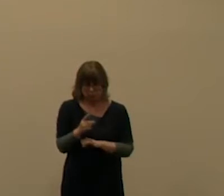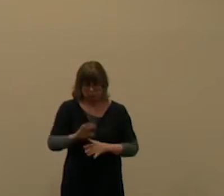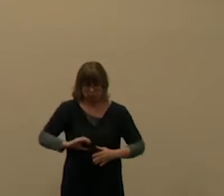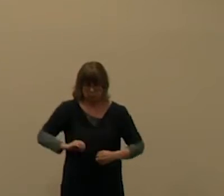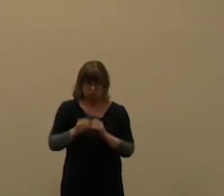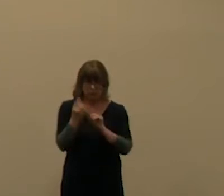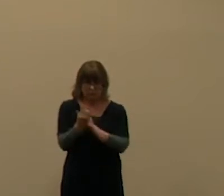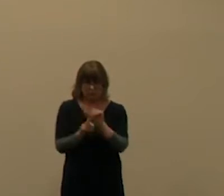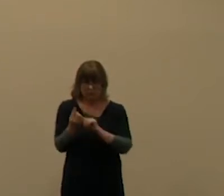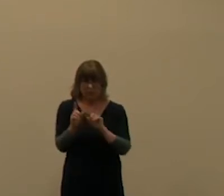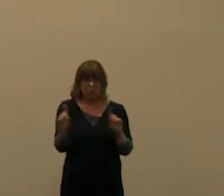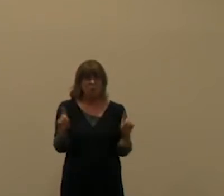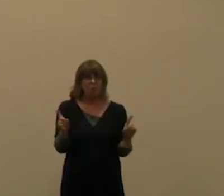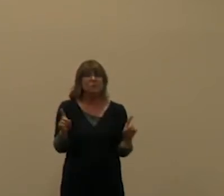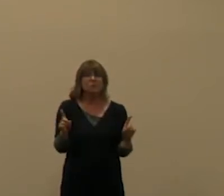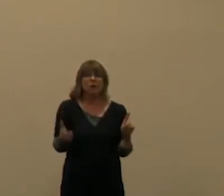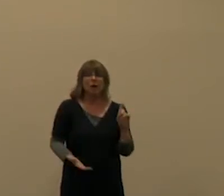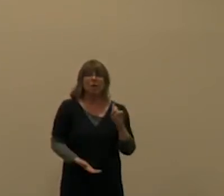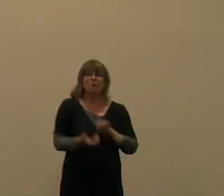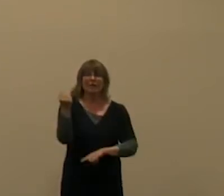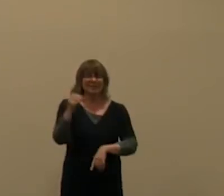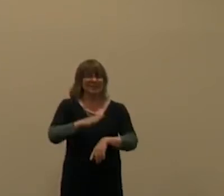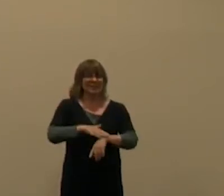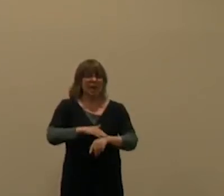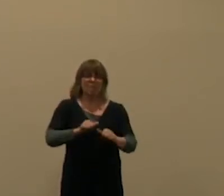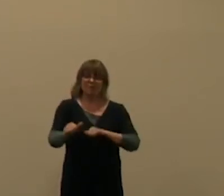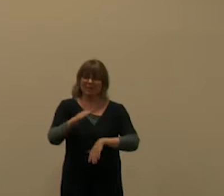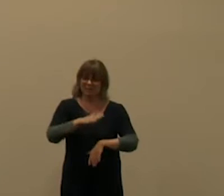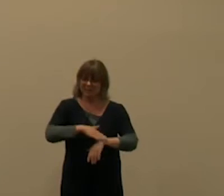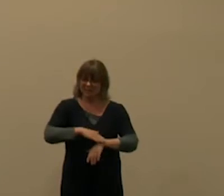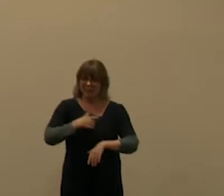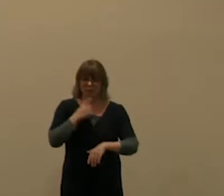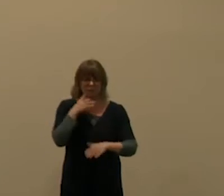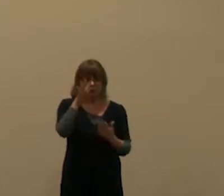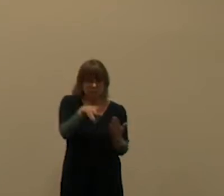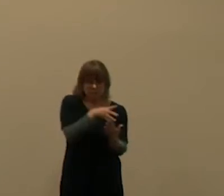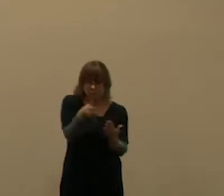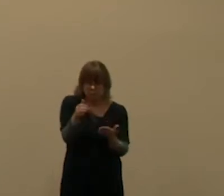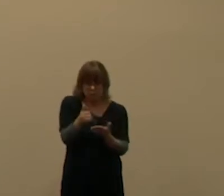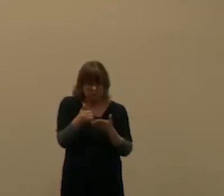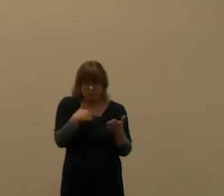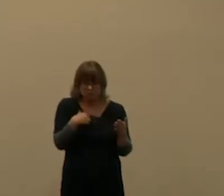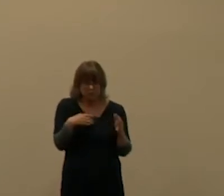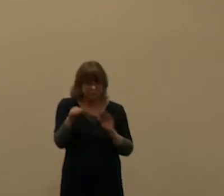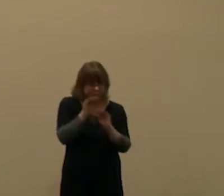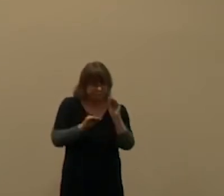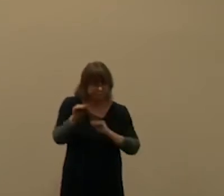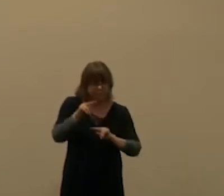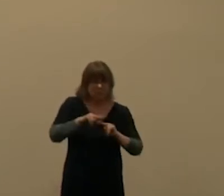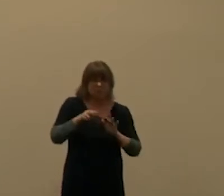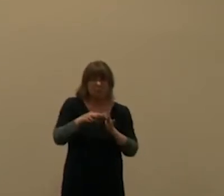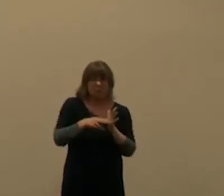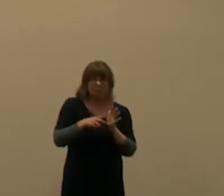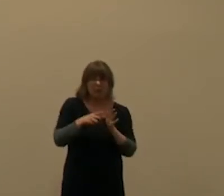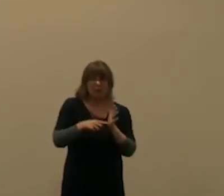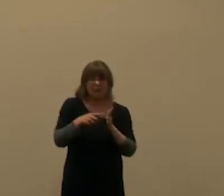create a meeting is find the best meeting time. So you've got your scheduling assistant, you could use Find Time.